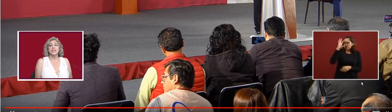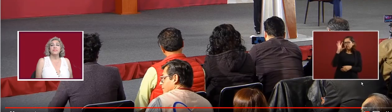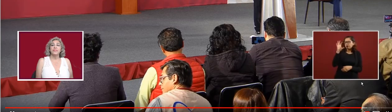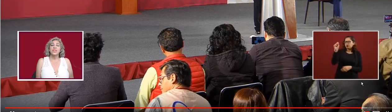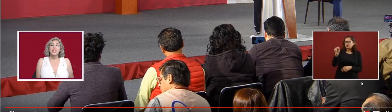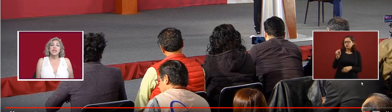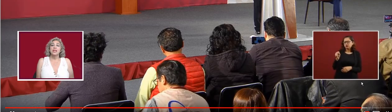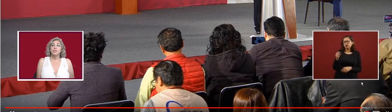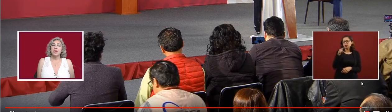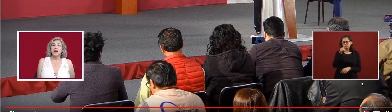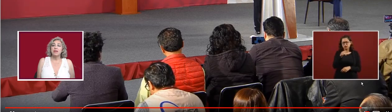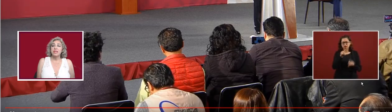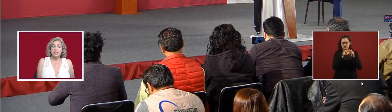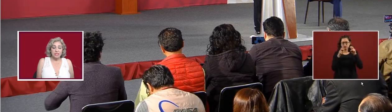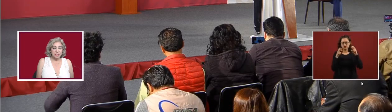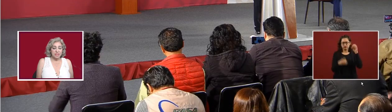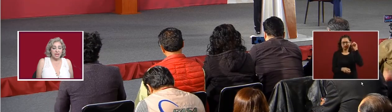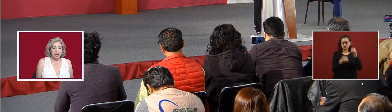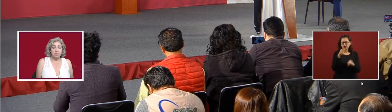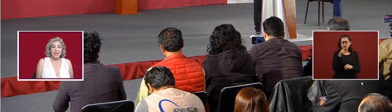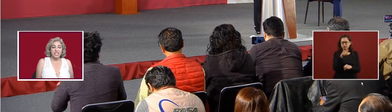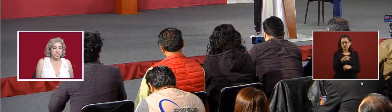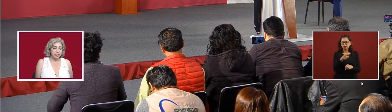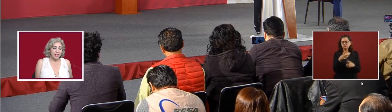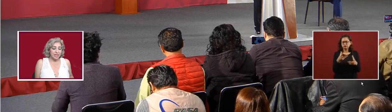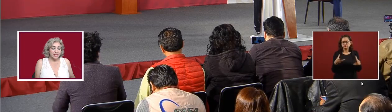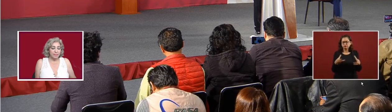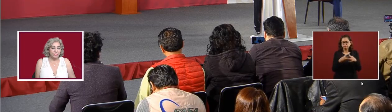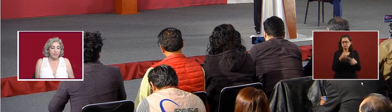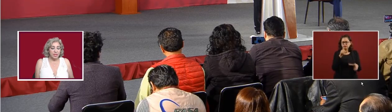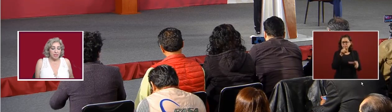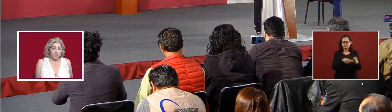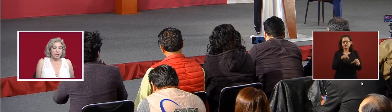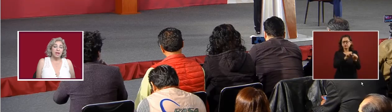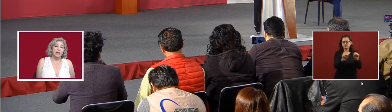question regarding this magistrate